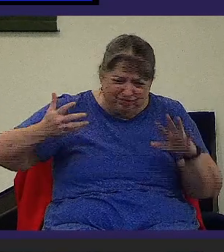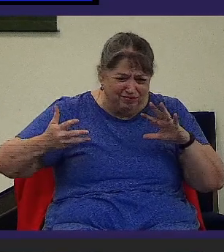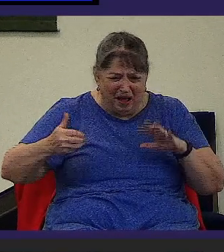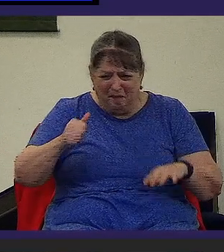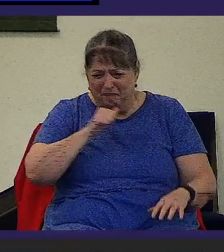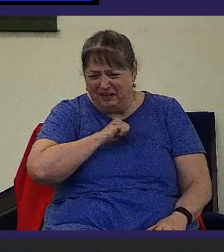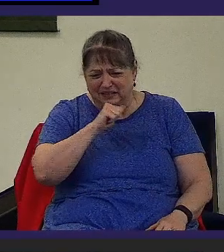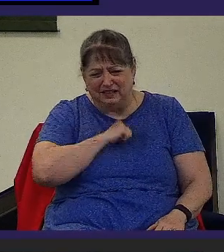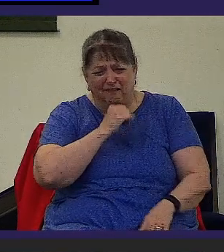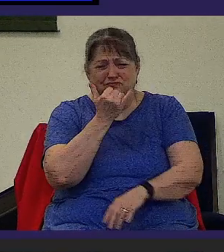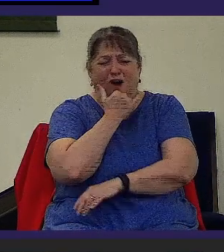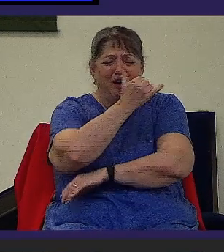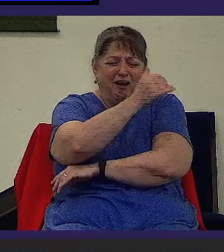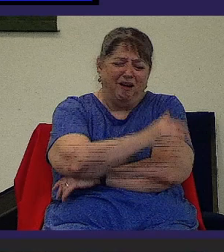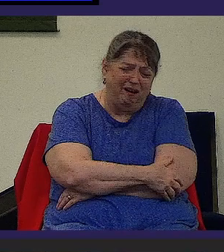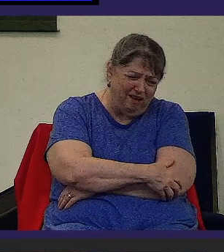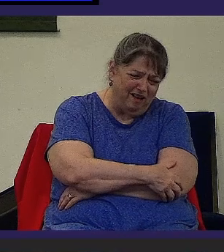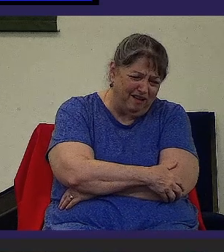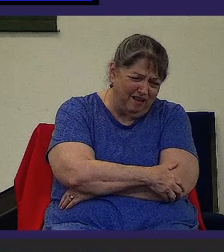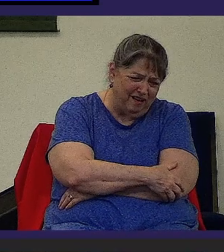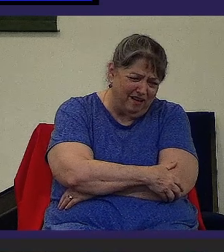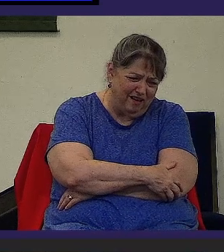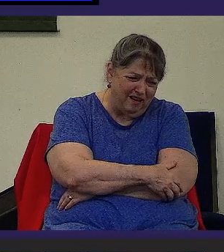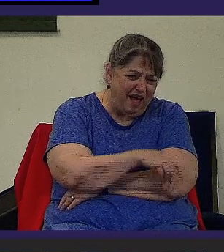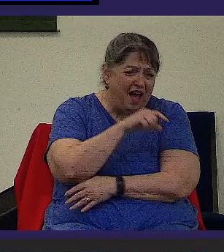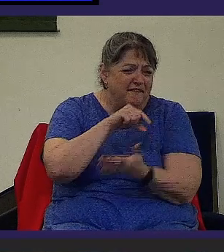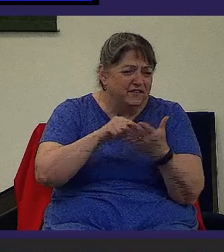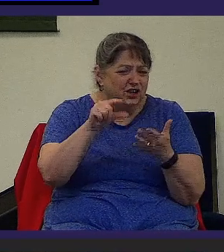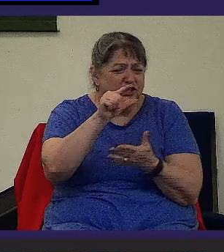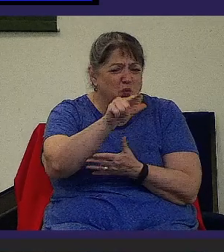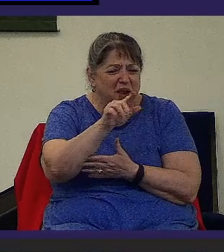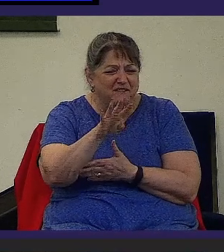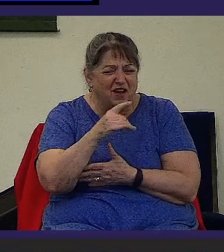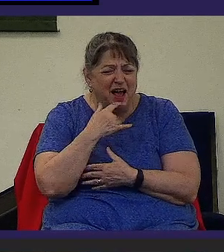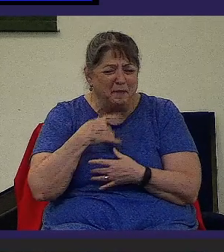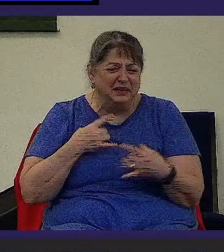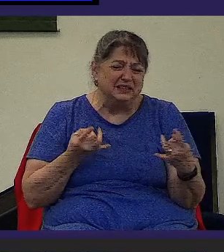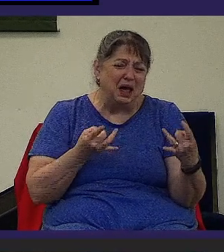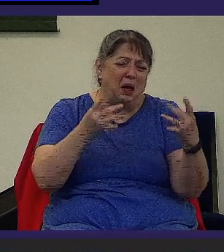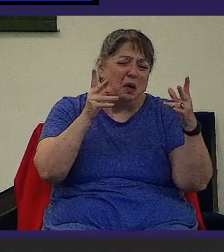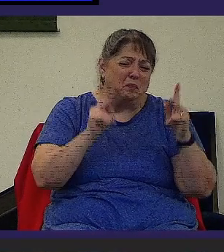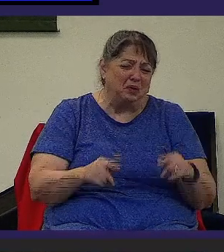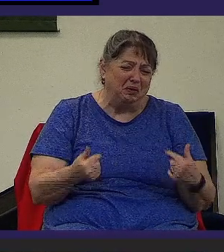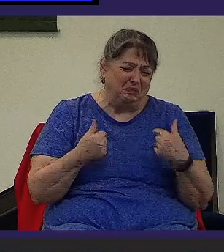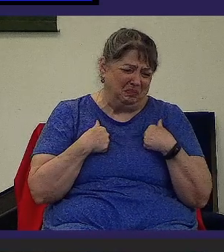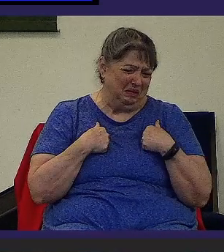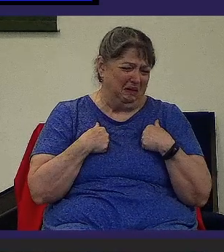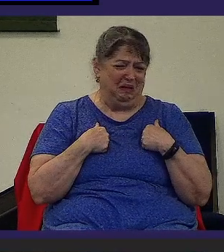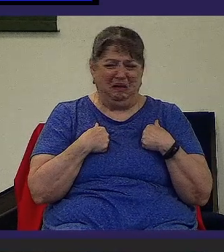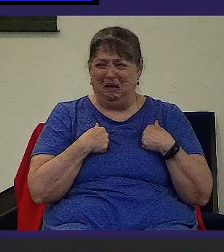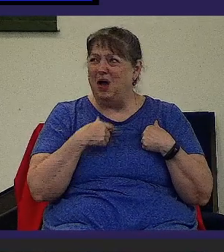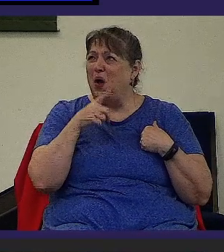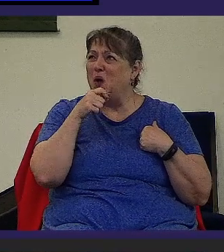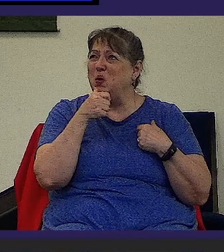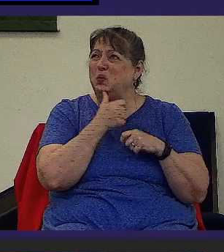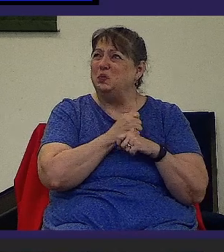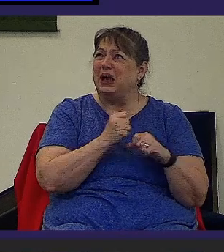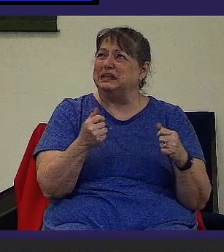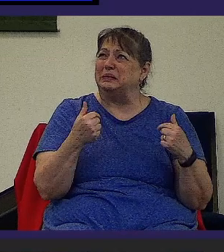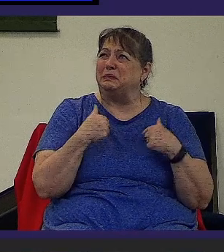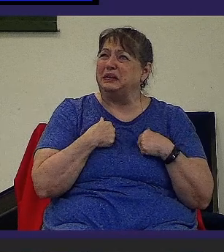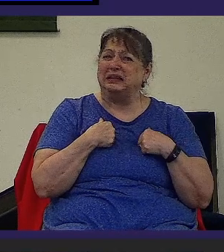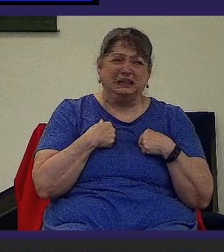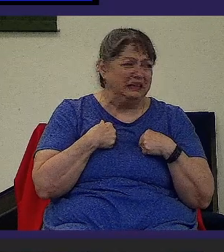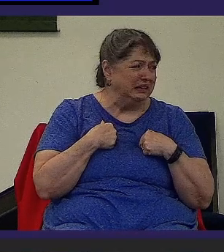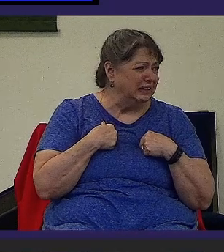what i did not want to do and then in verse 24 he says what a wretched man i am who will rescue me from this body